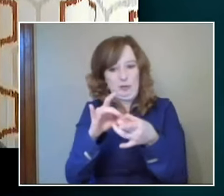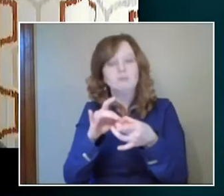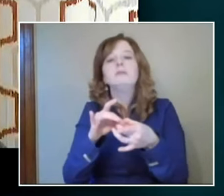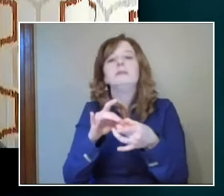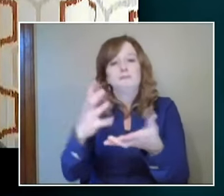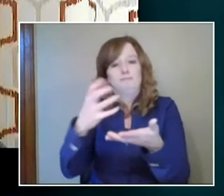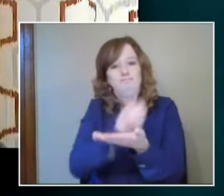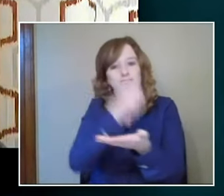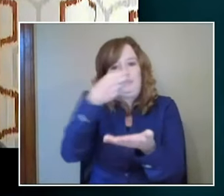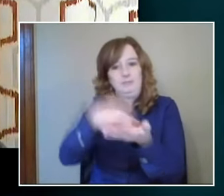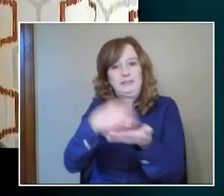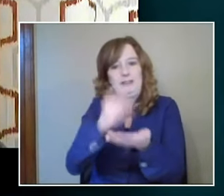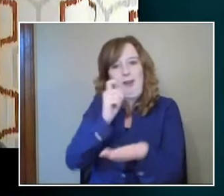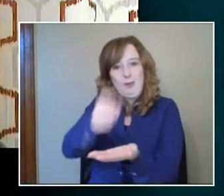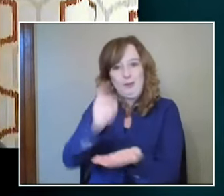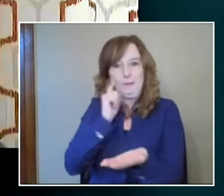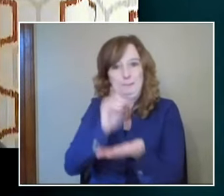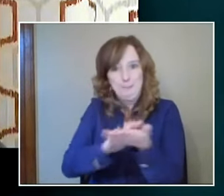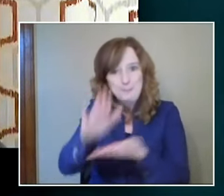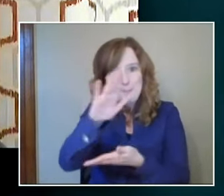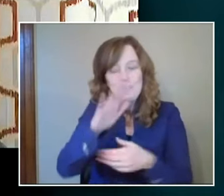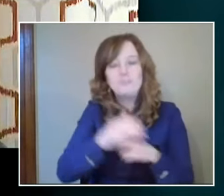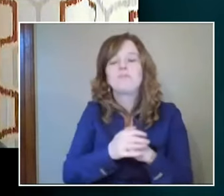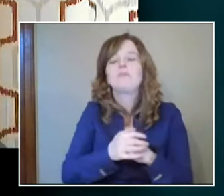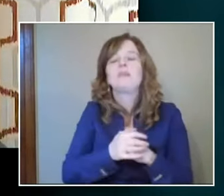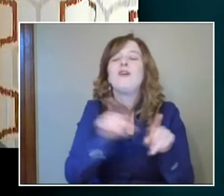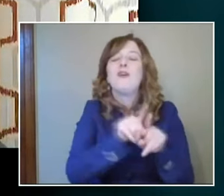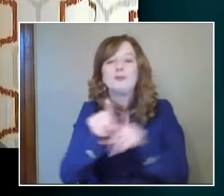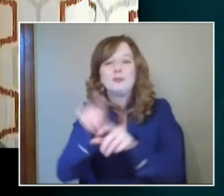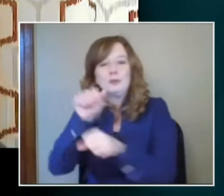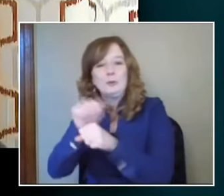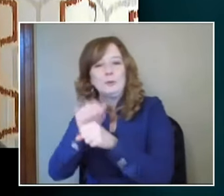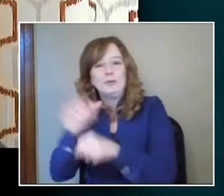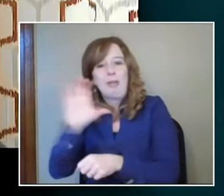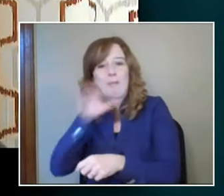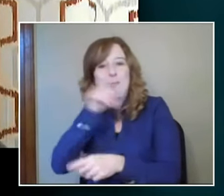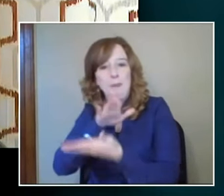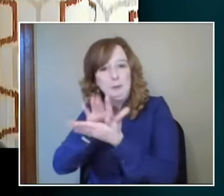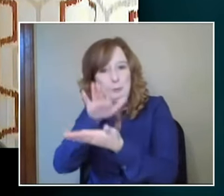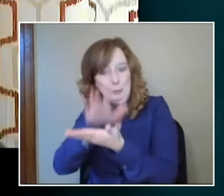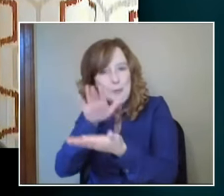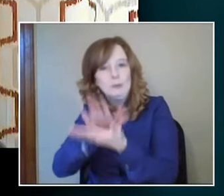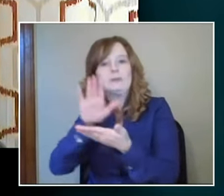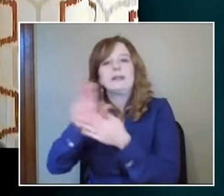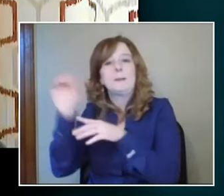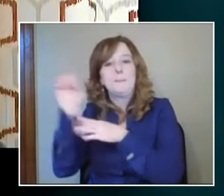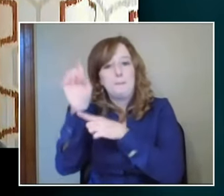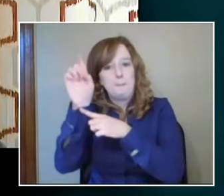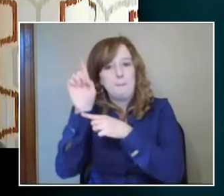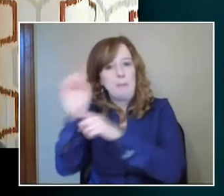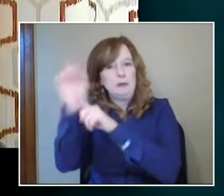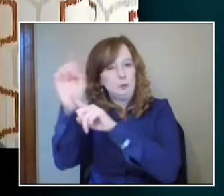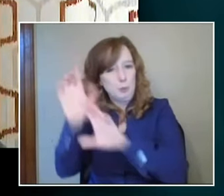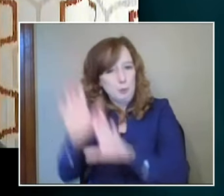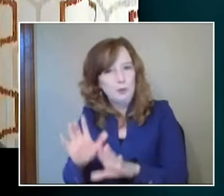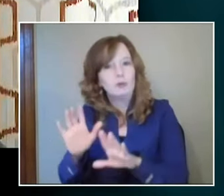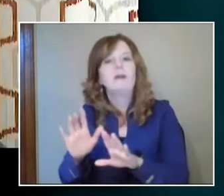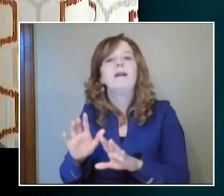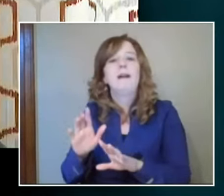Schools, she became a mentor and began working with at-risk students at Northland High School, her alma